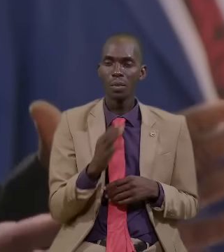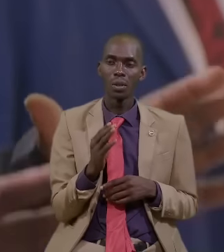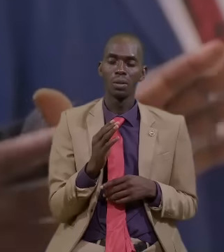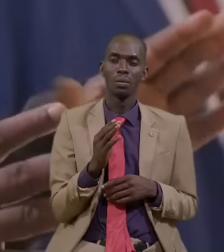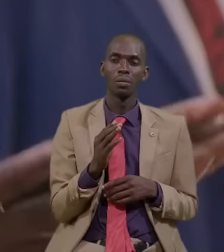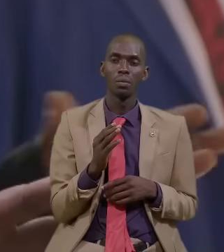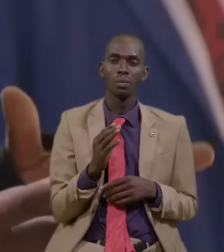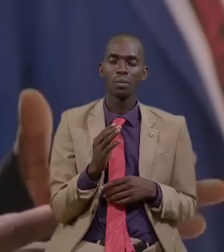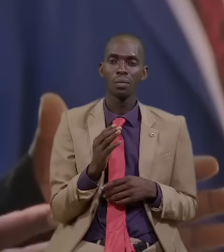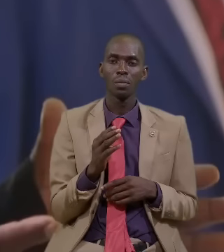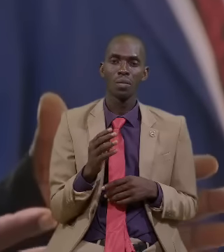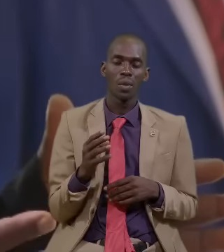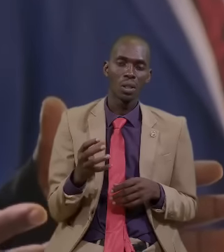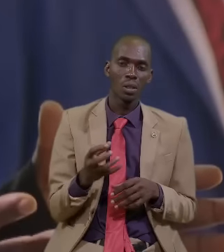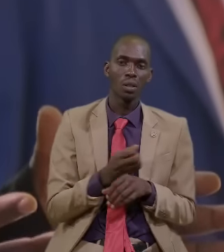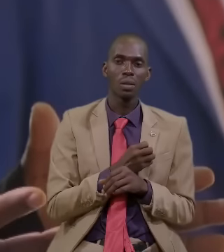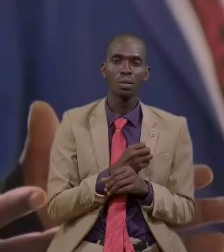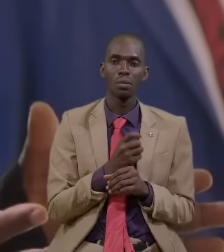regularly.